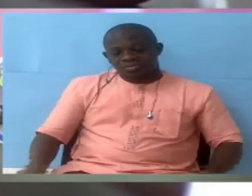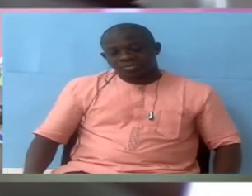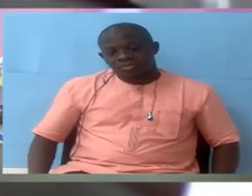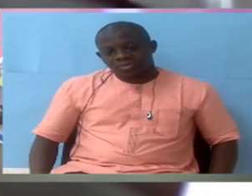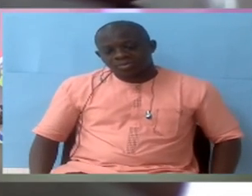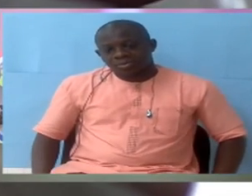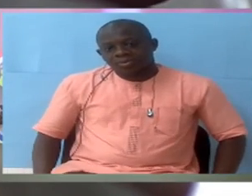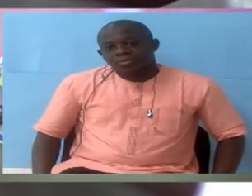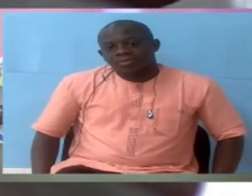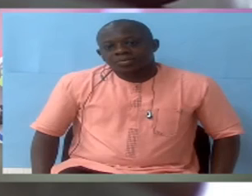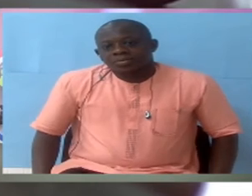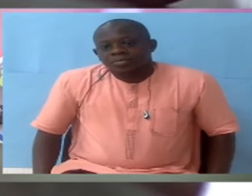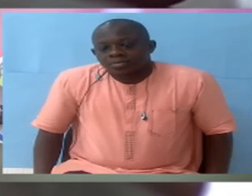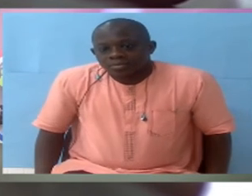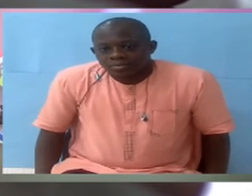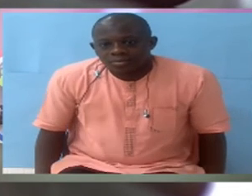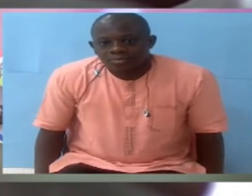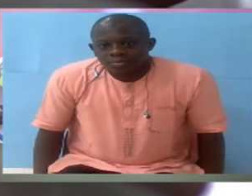da.